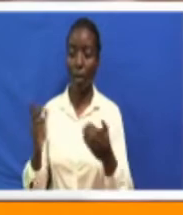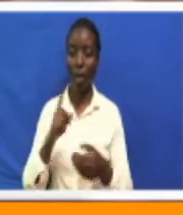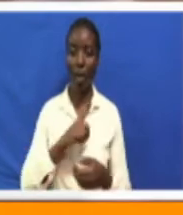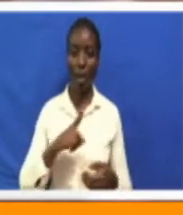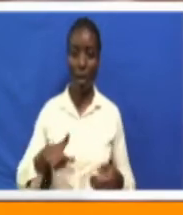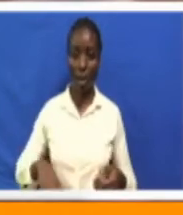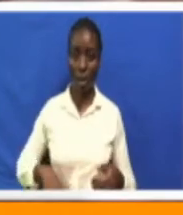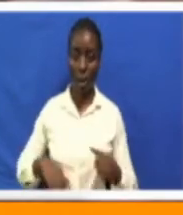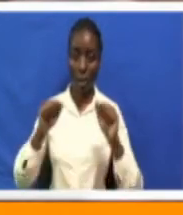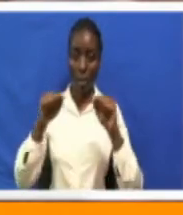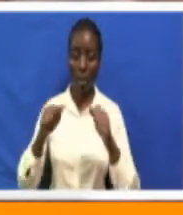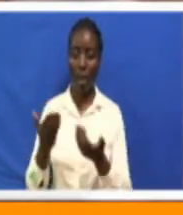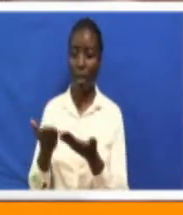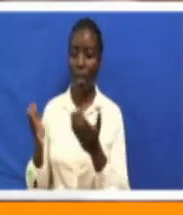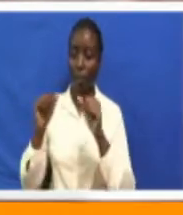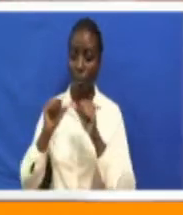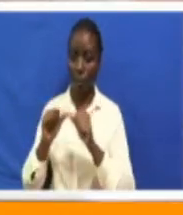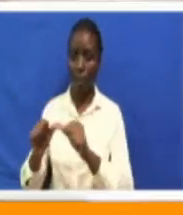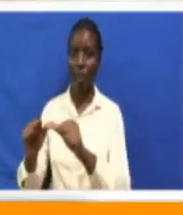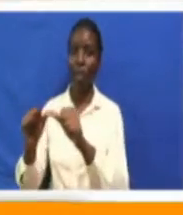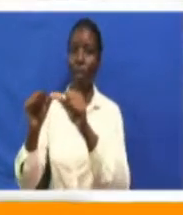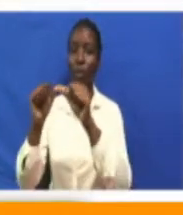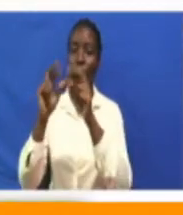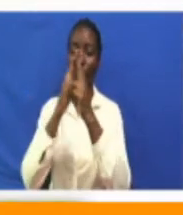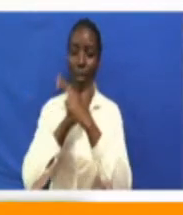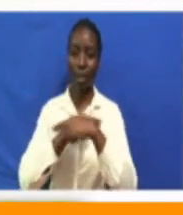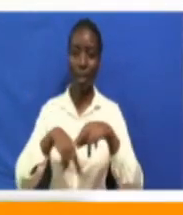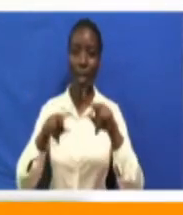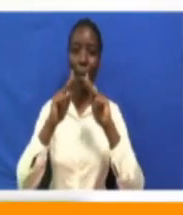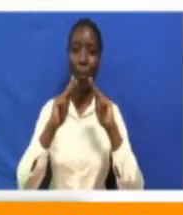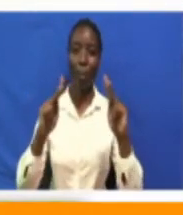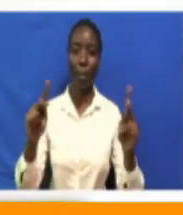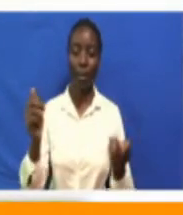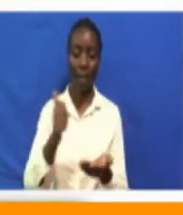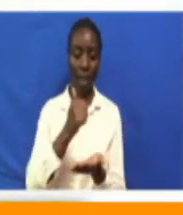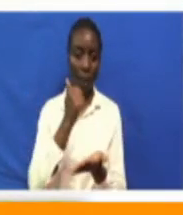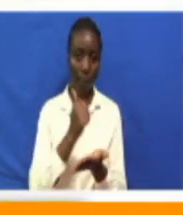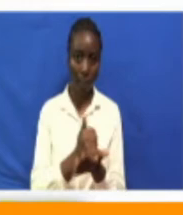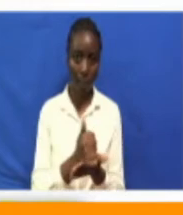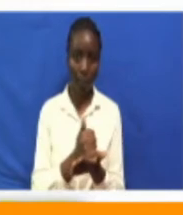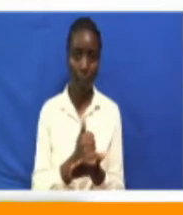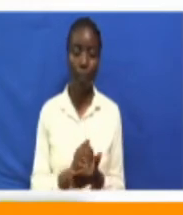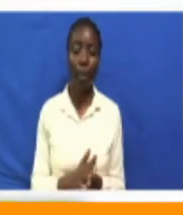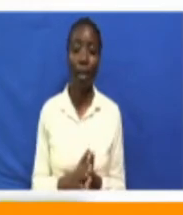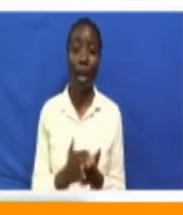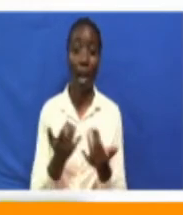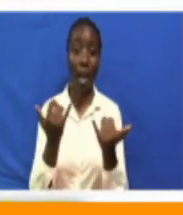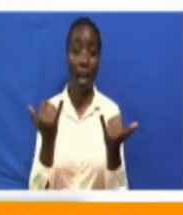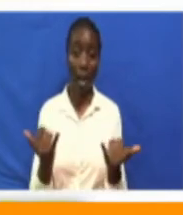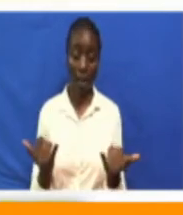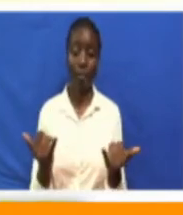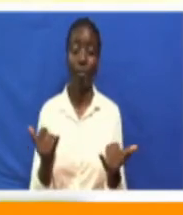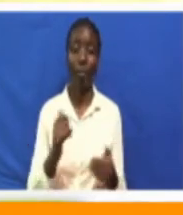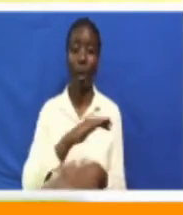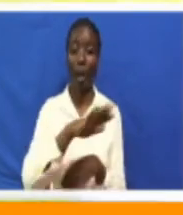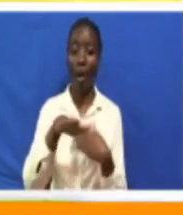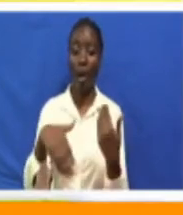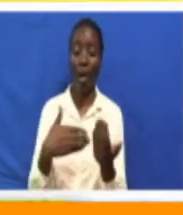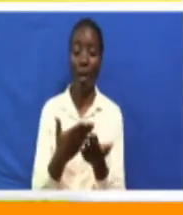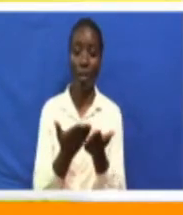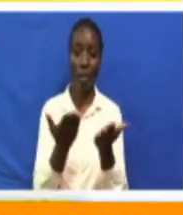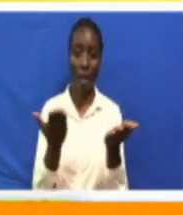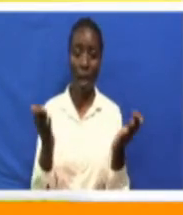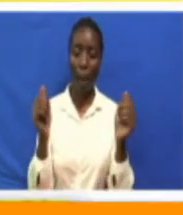may they rest in peace now on all of us